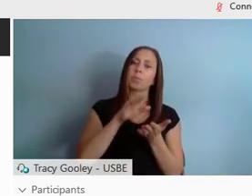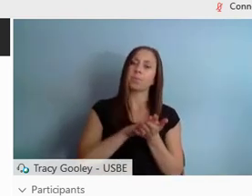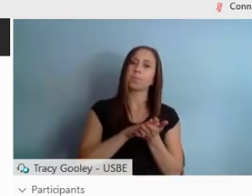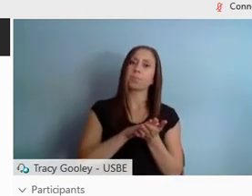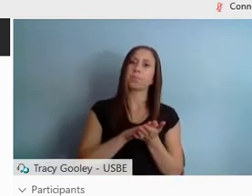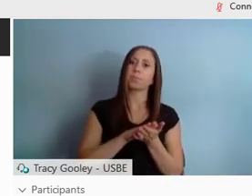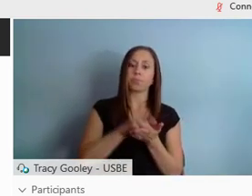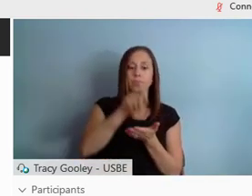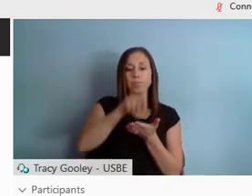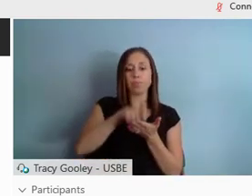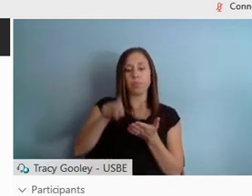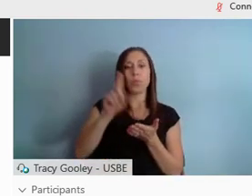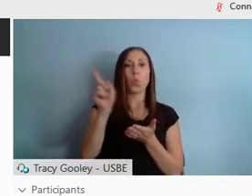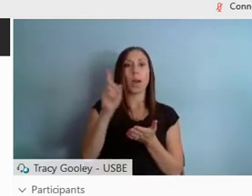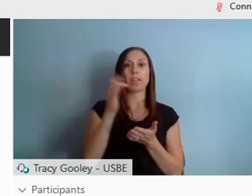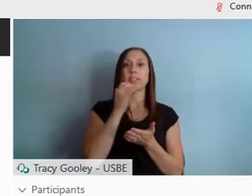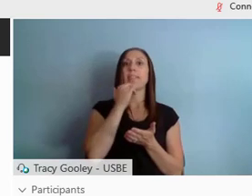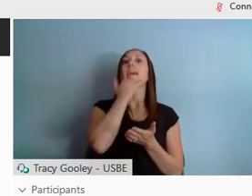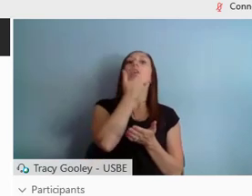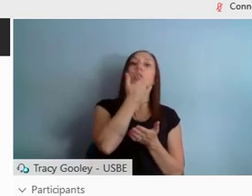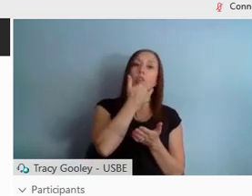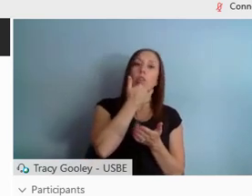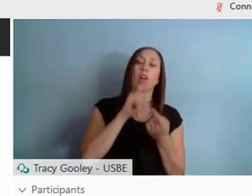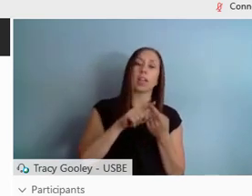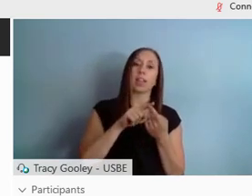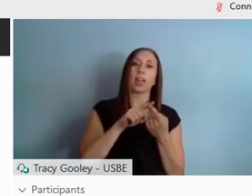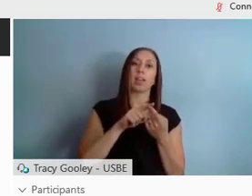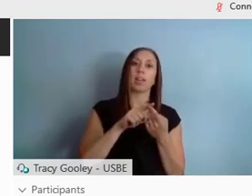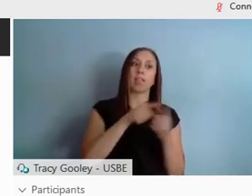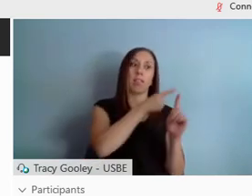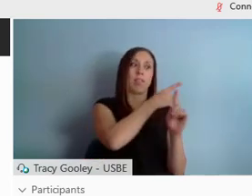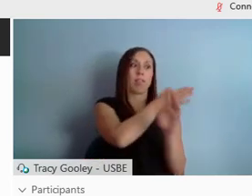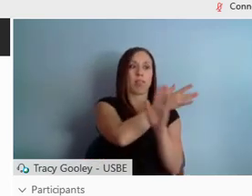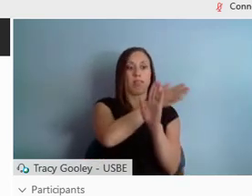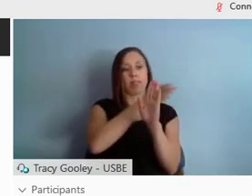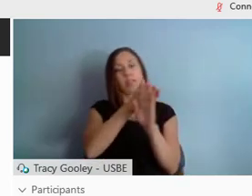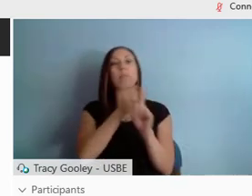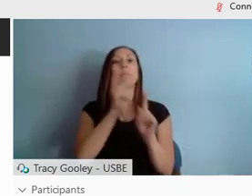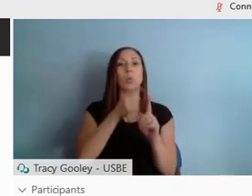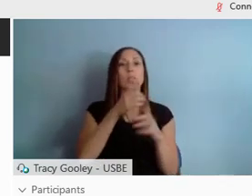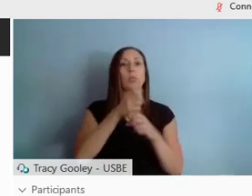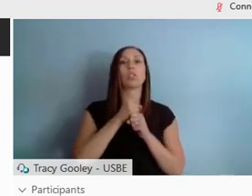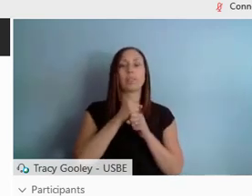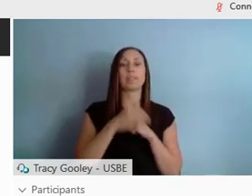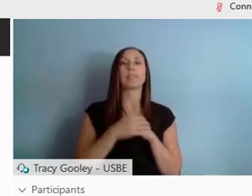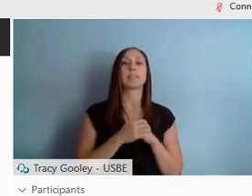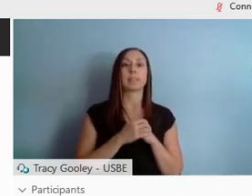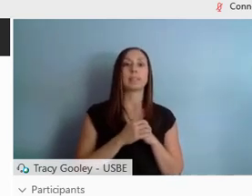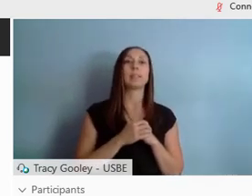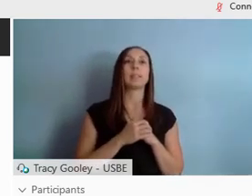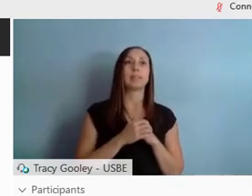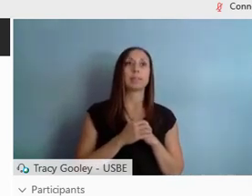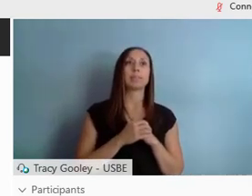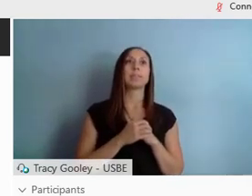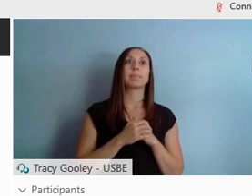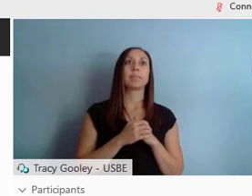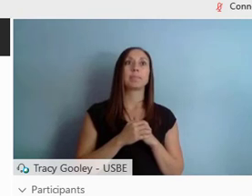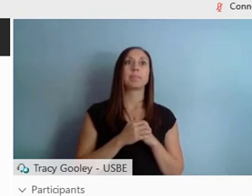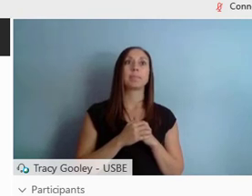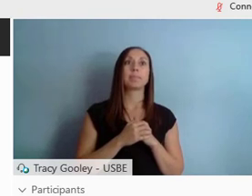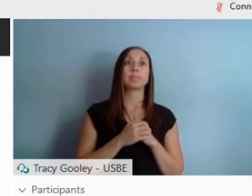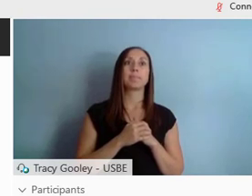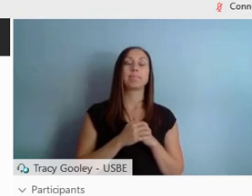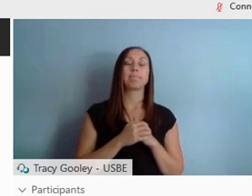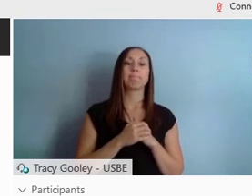to mark where the error occurred, and then it's the points up to that error that we'll get the points for.